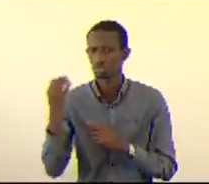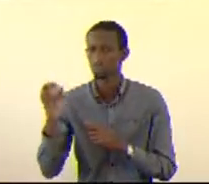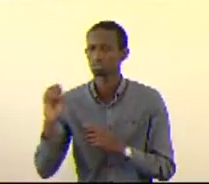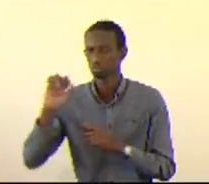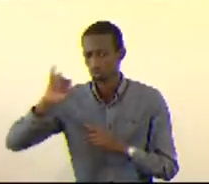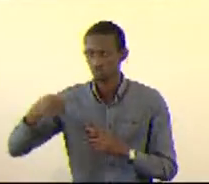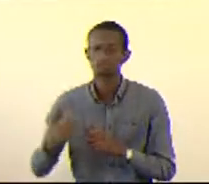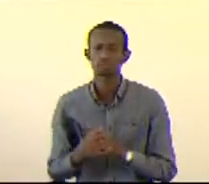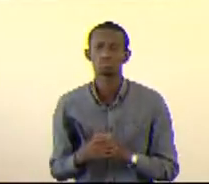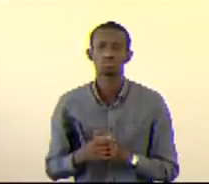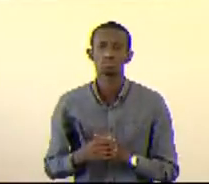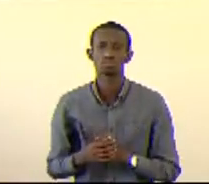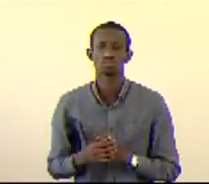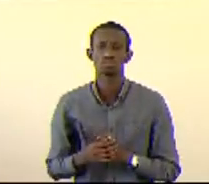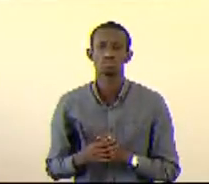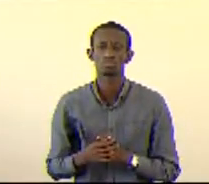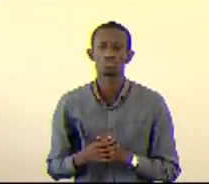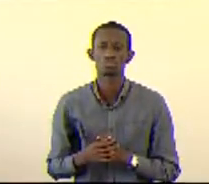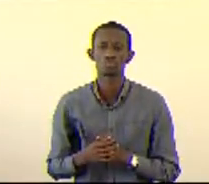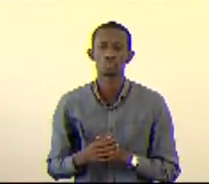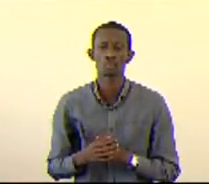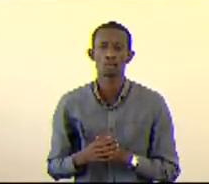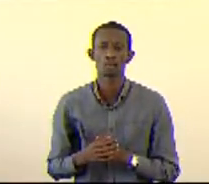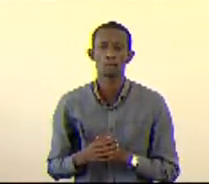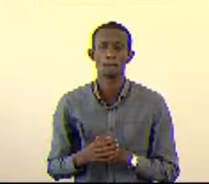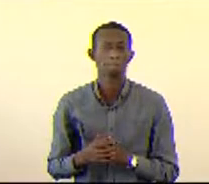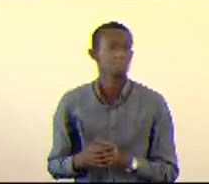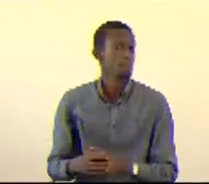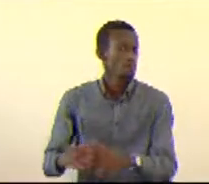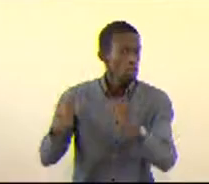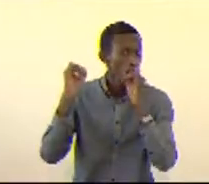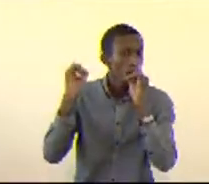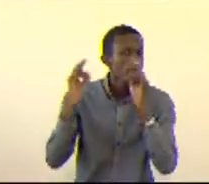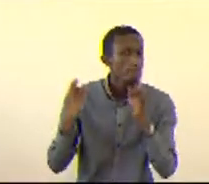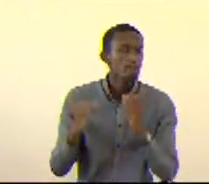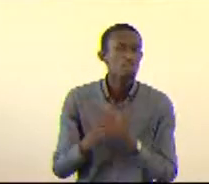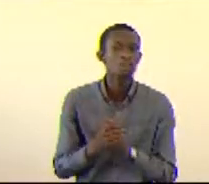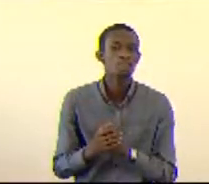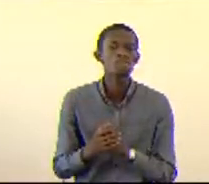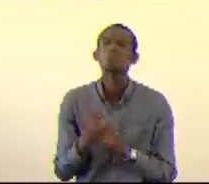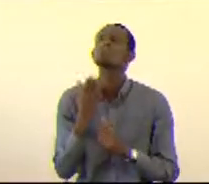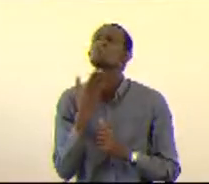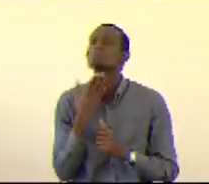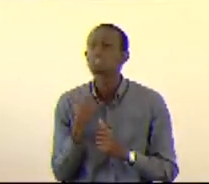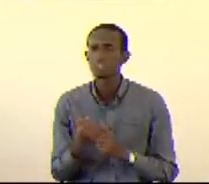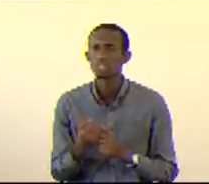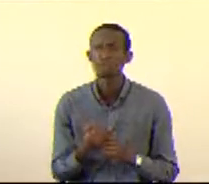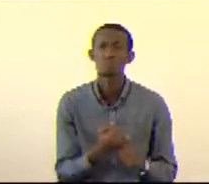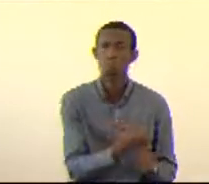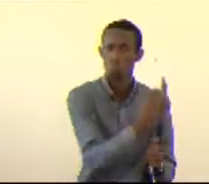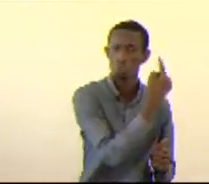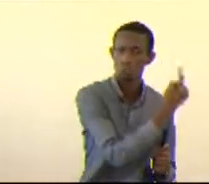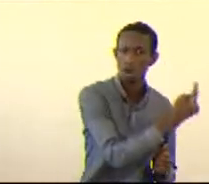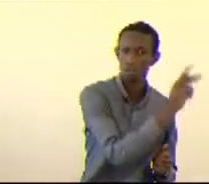330 joules. Okay, what about now if we need 1 kilogram. Remember,